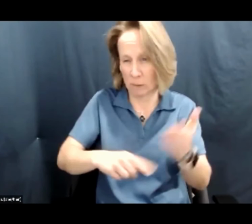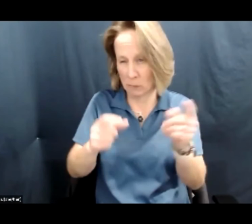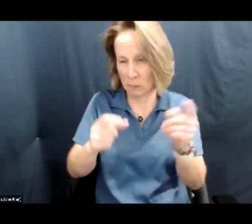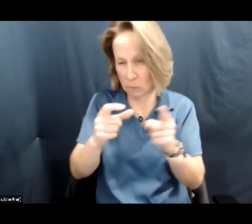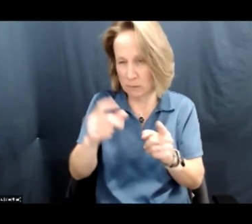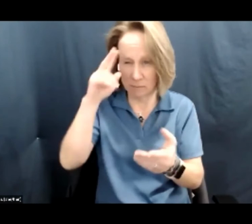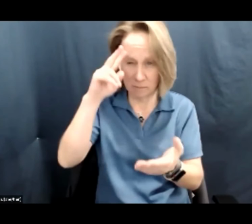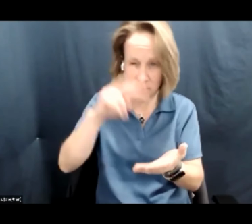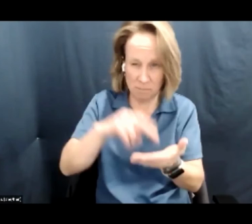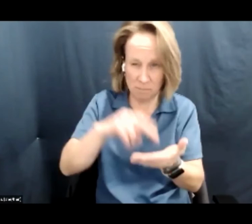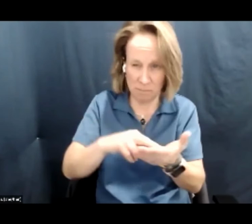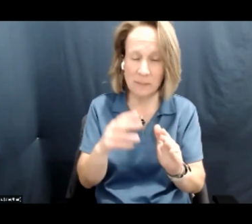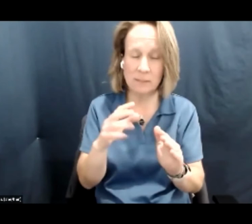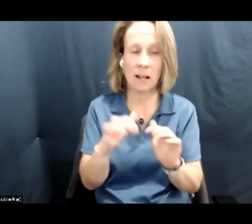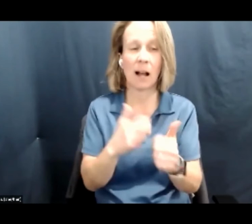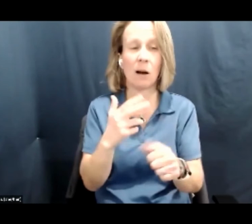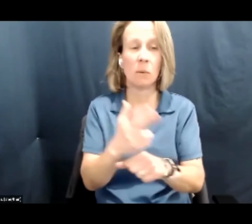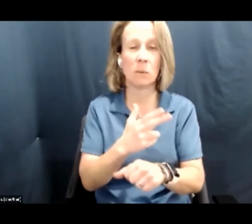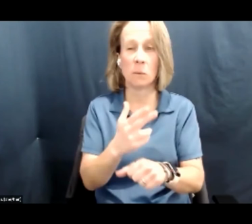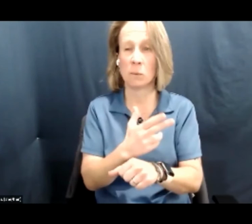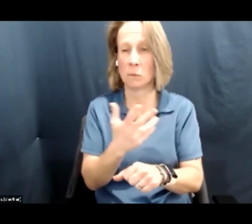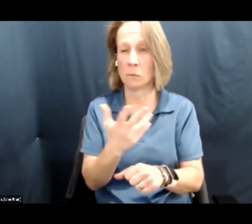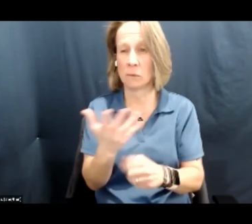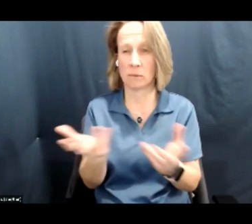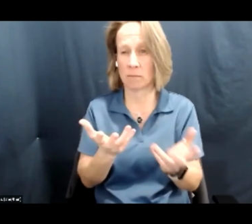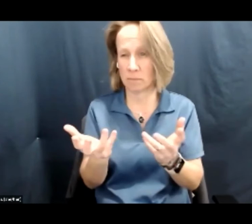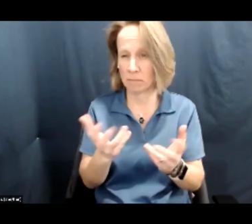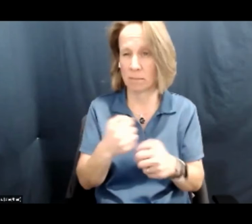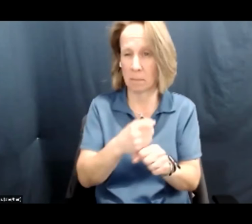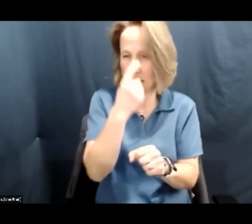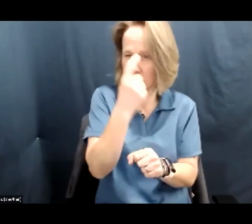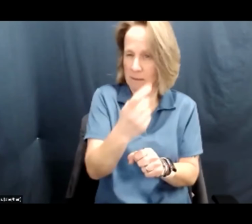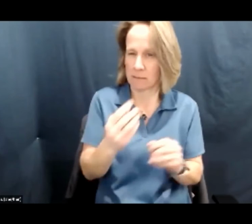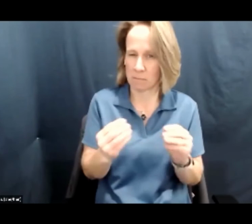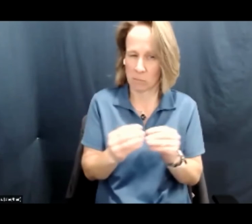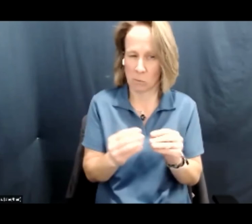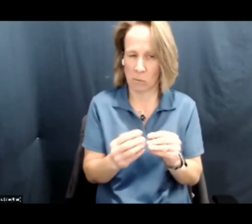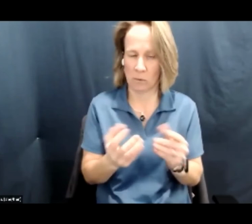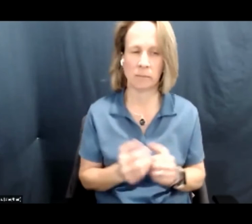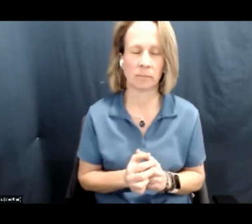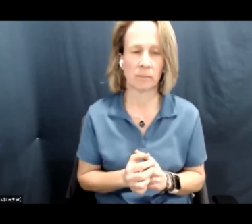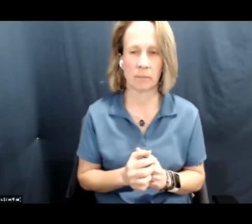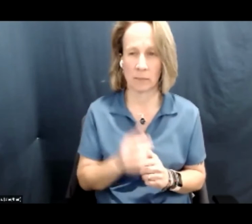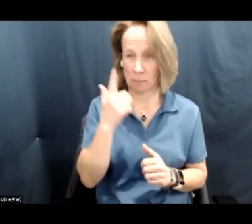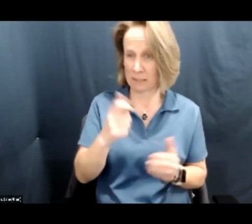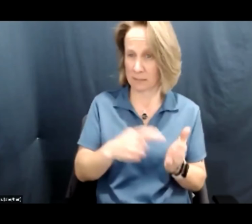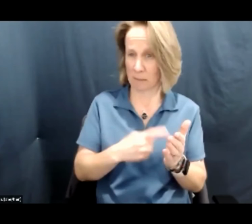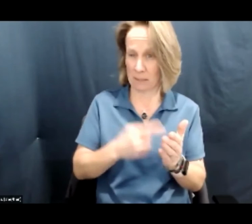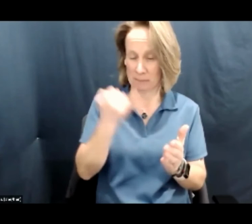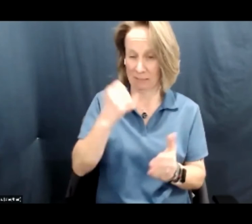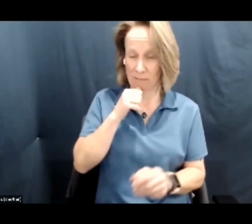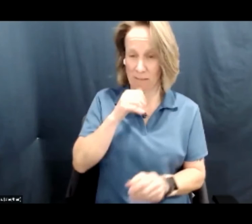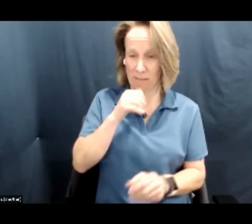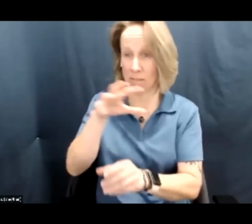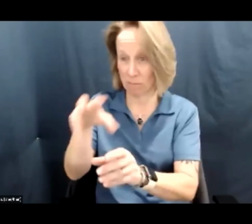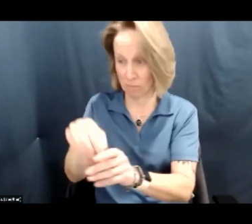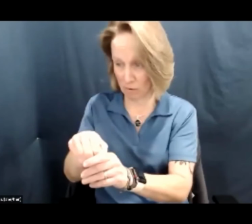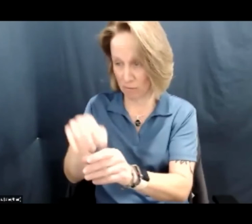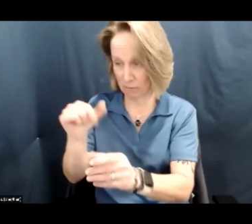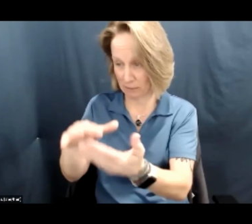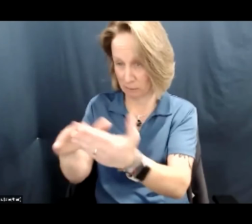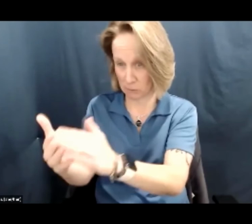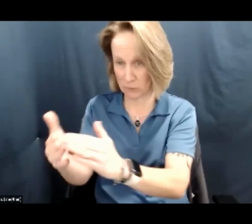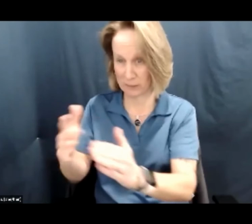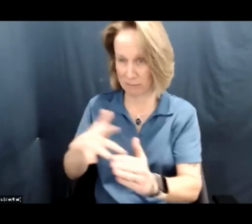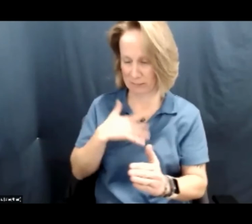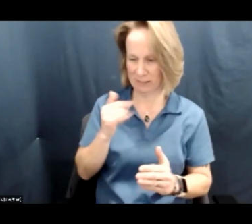and how they're used and try to make a little bit more sense. Because sometimes if we're not a member of the community, it can almost feel like a different